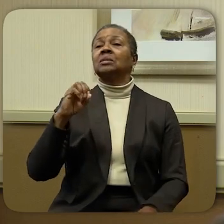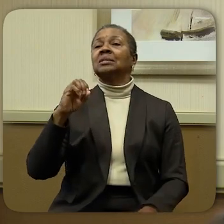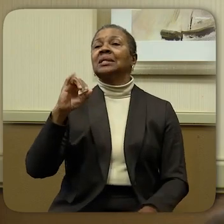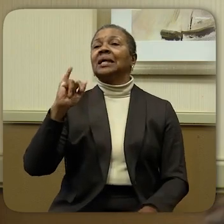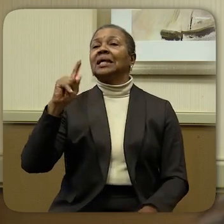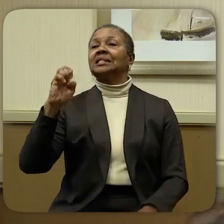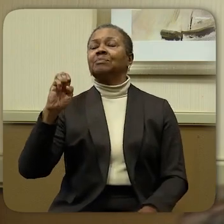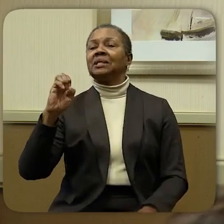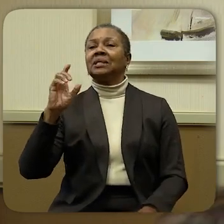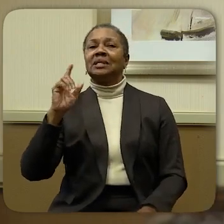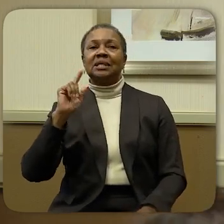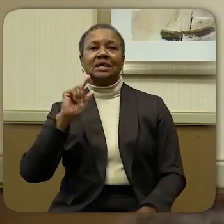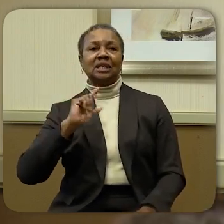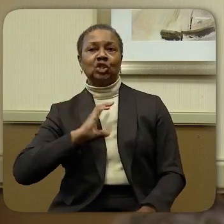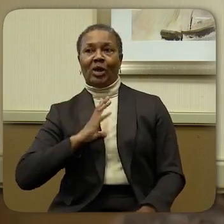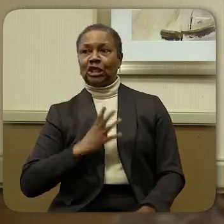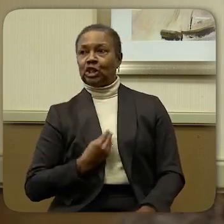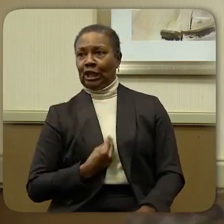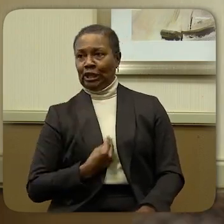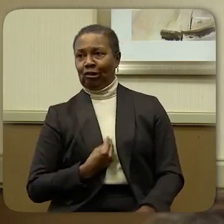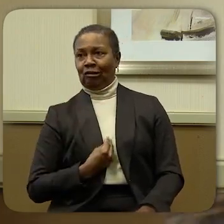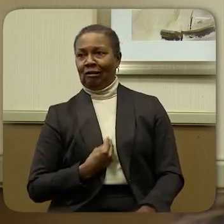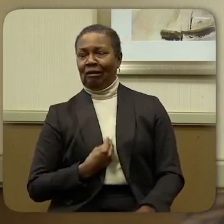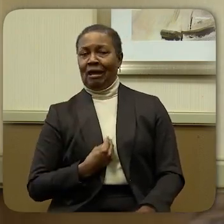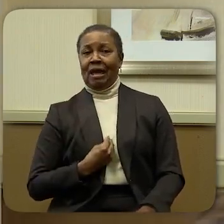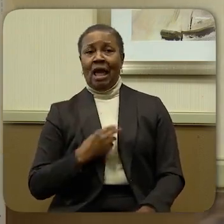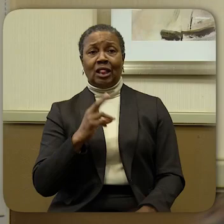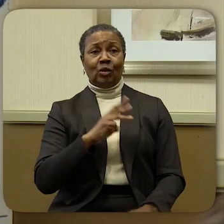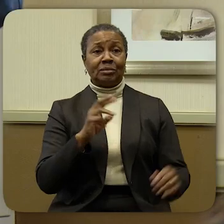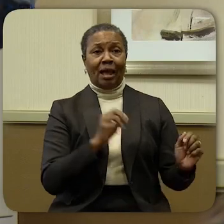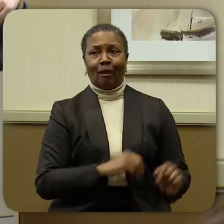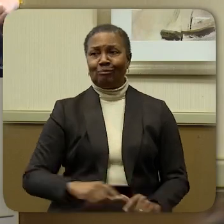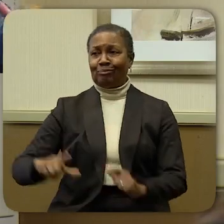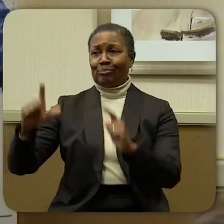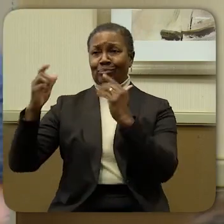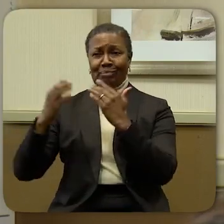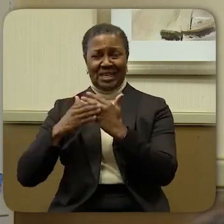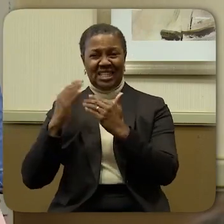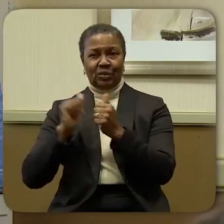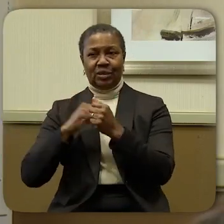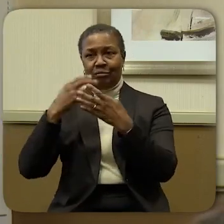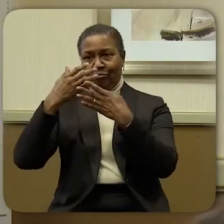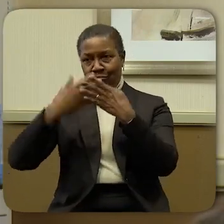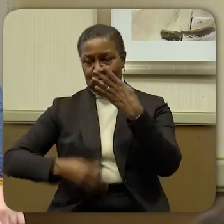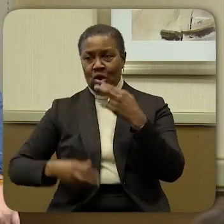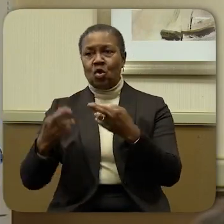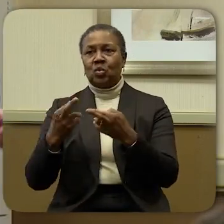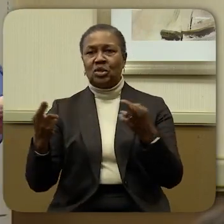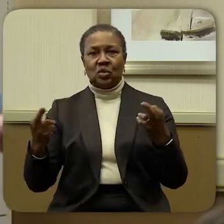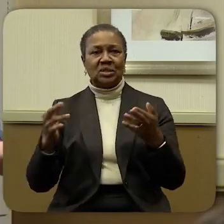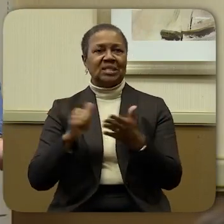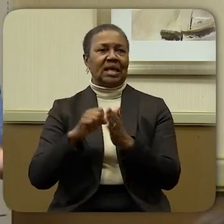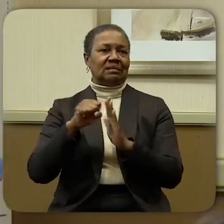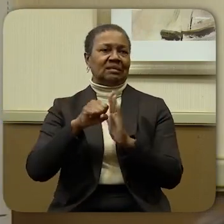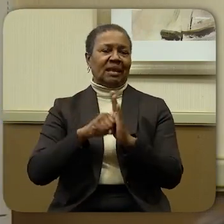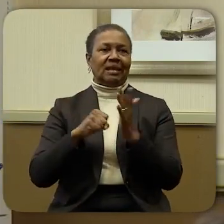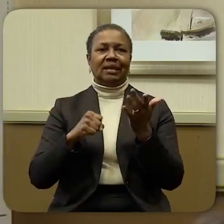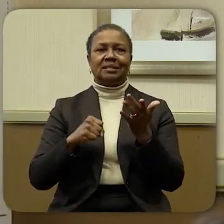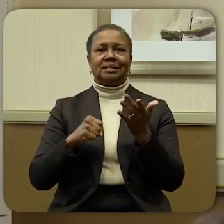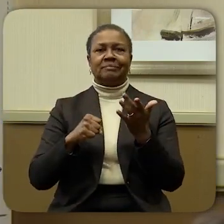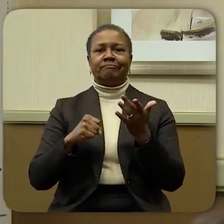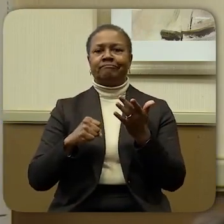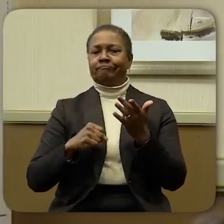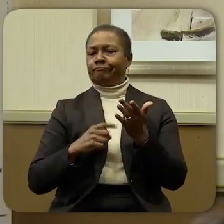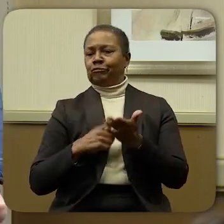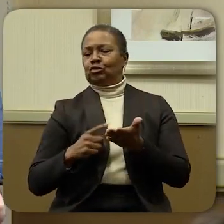then the website comes up pretty easily that has all of these resources that the state has kind of vetted and thinks